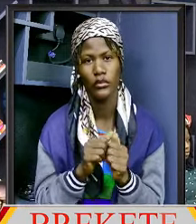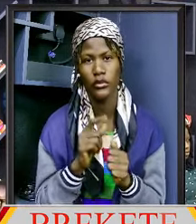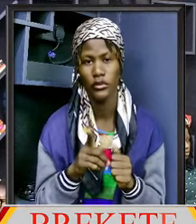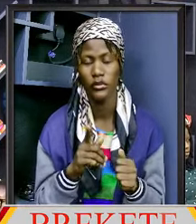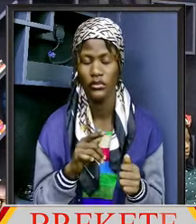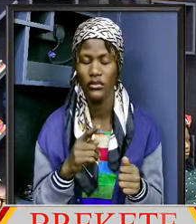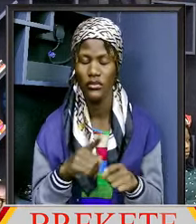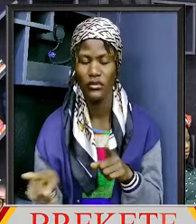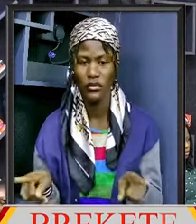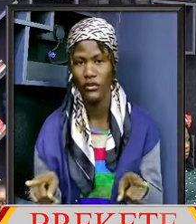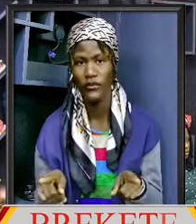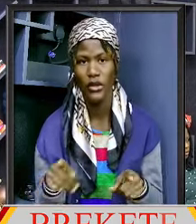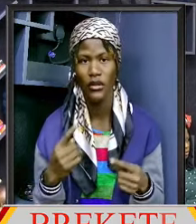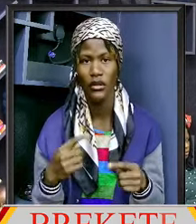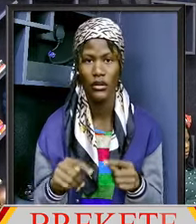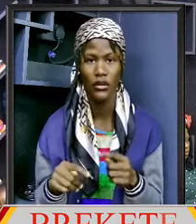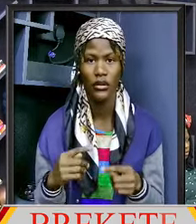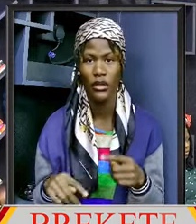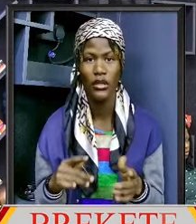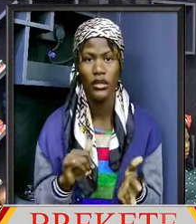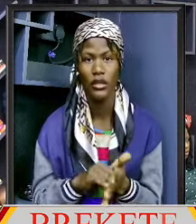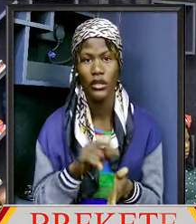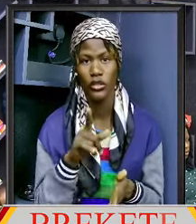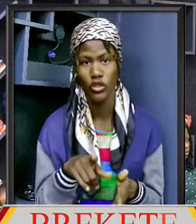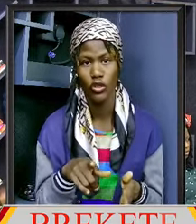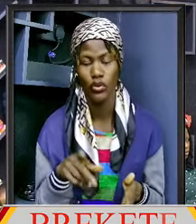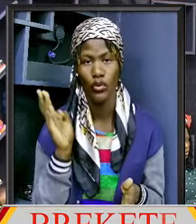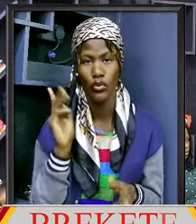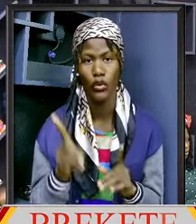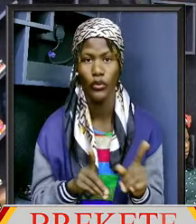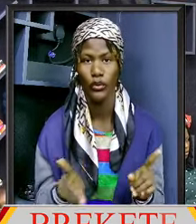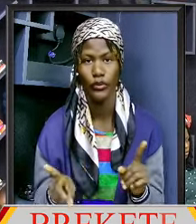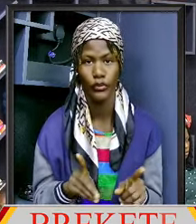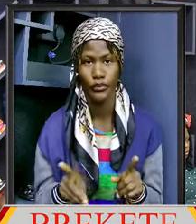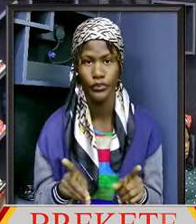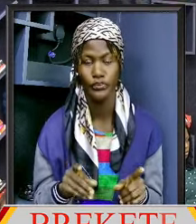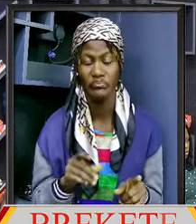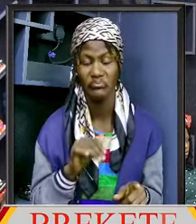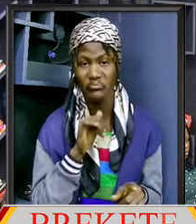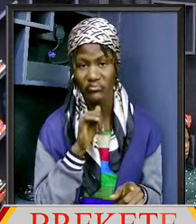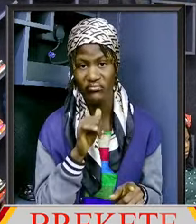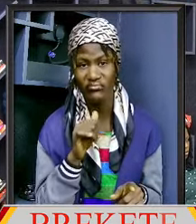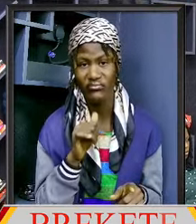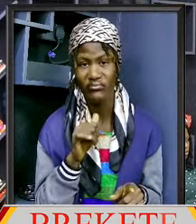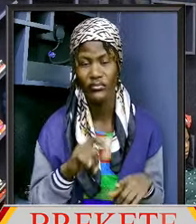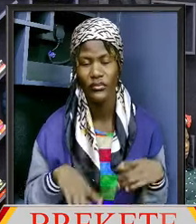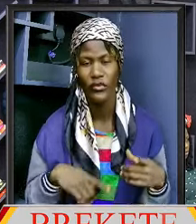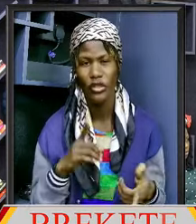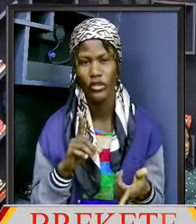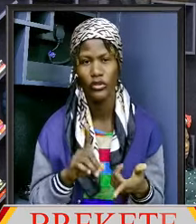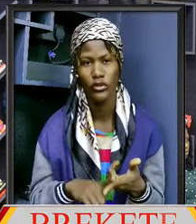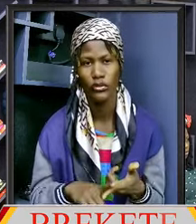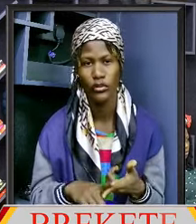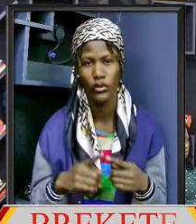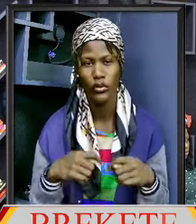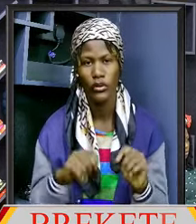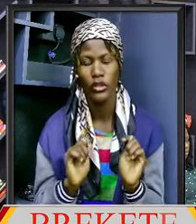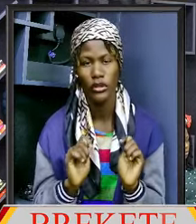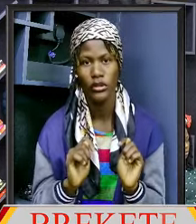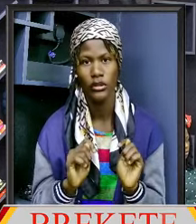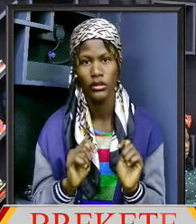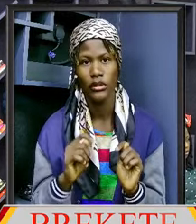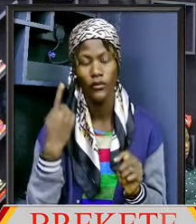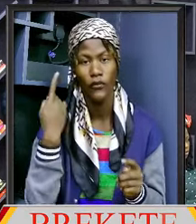do. Because you know they easy to to transit from working and then to